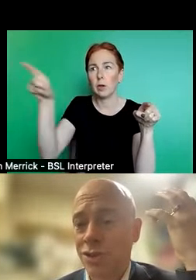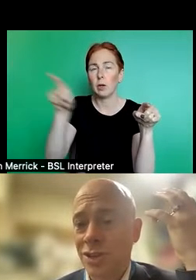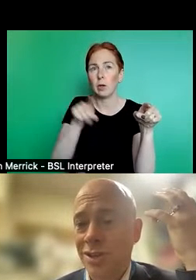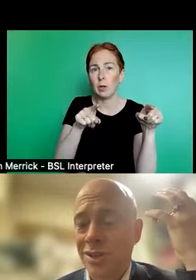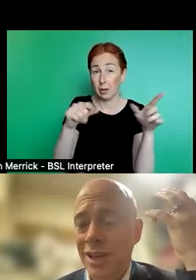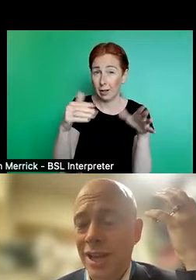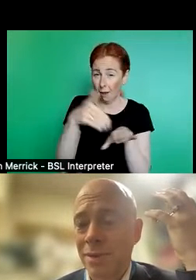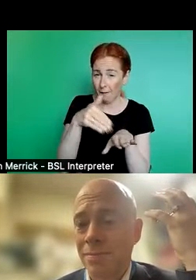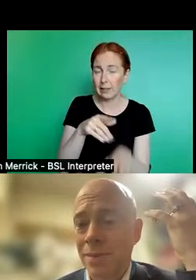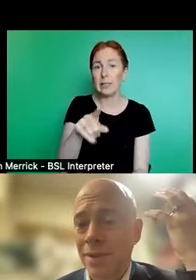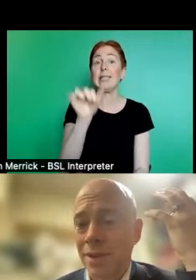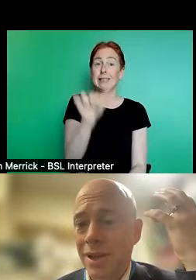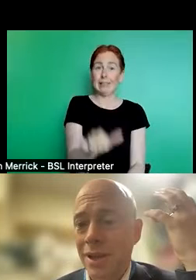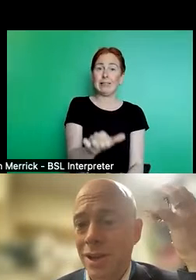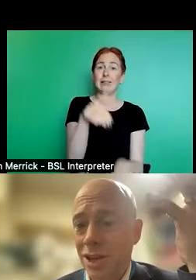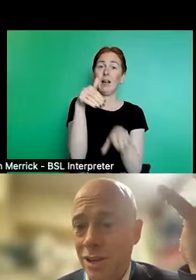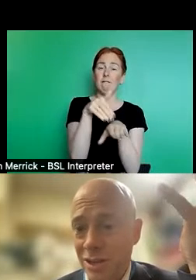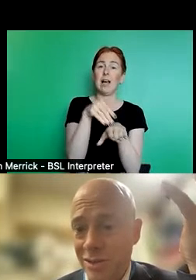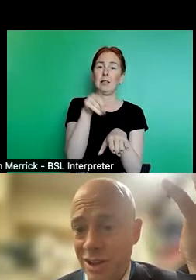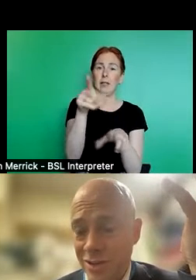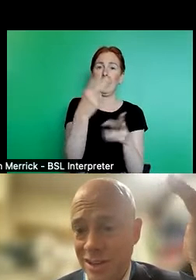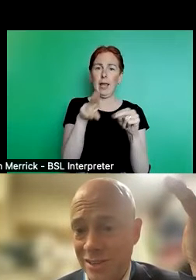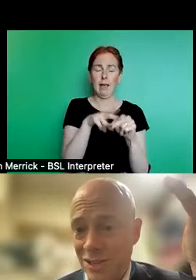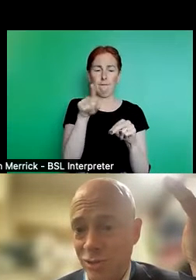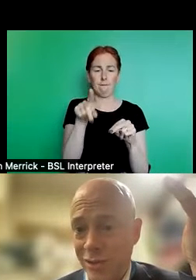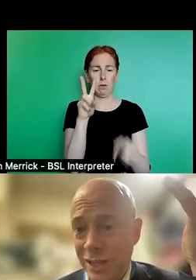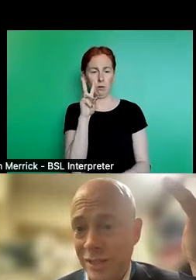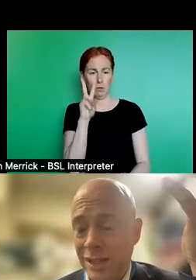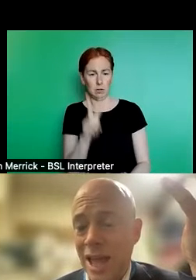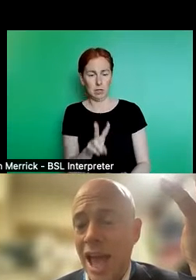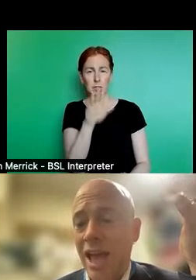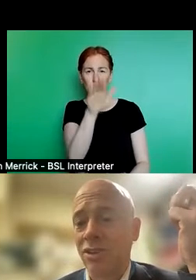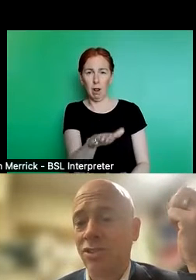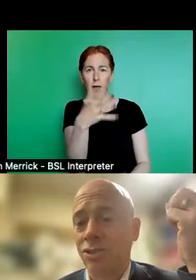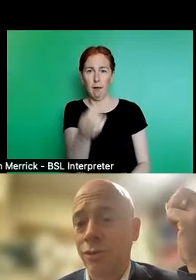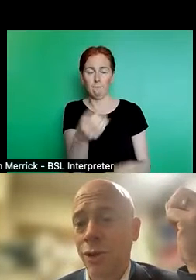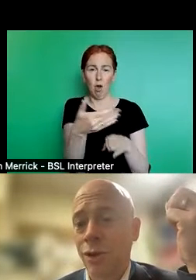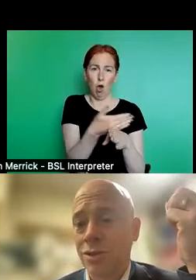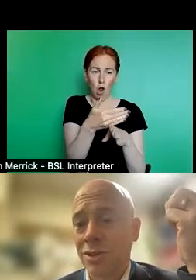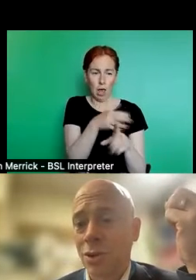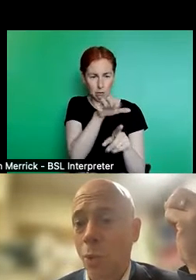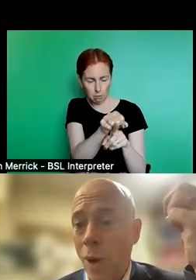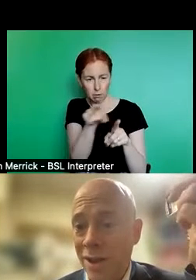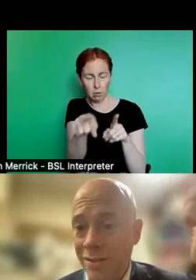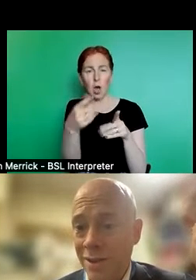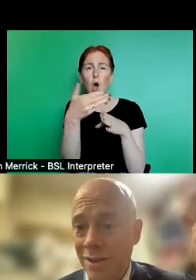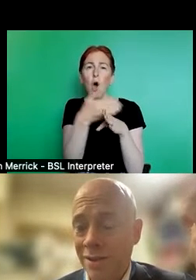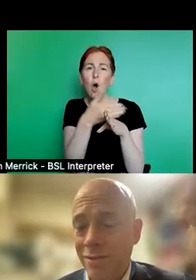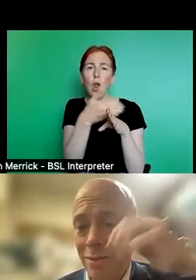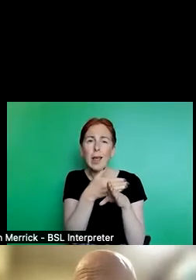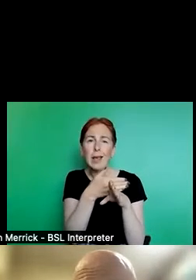got an early onset retinal dystrophy, and you've got